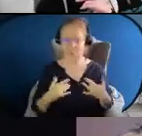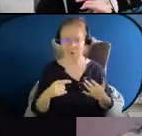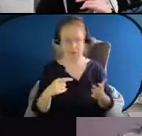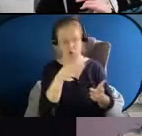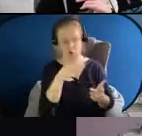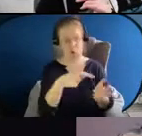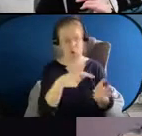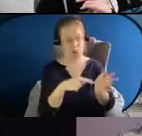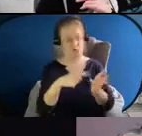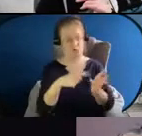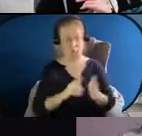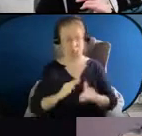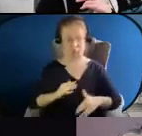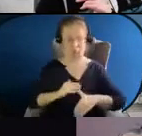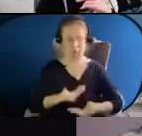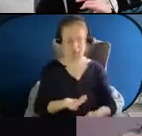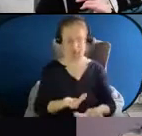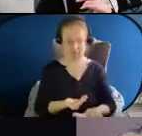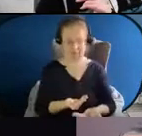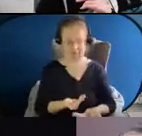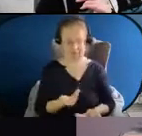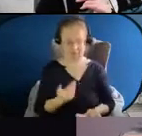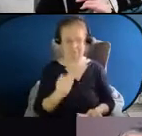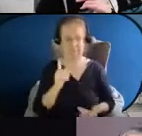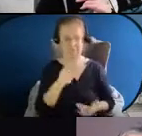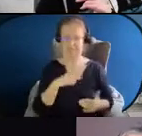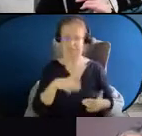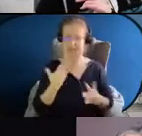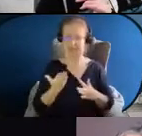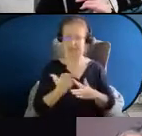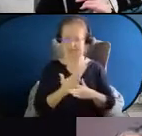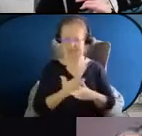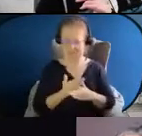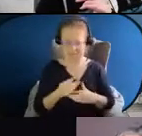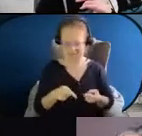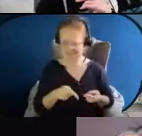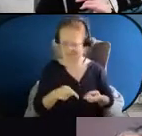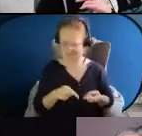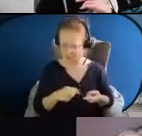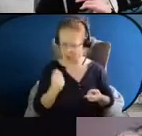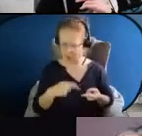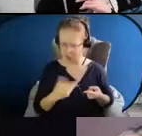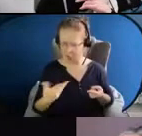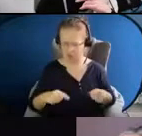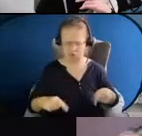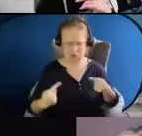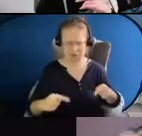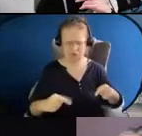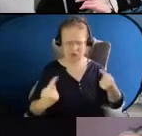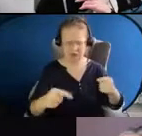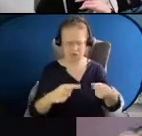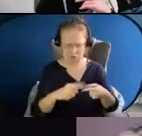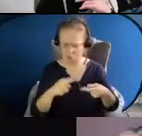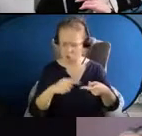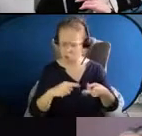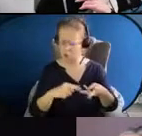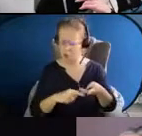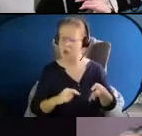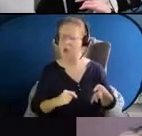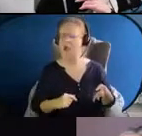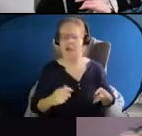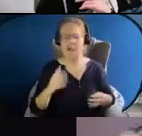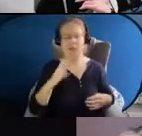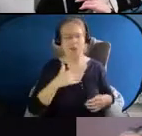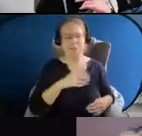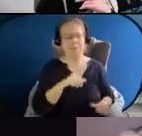provider, you know, once you learn a bit more about accessibility, you realize that there are lots of challenges around it. So it'd be really interesting to hear on your